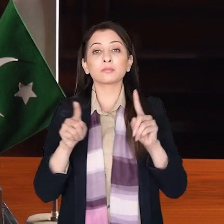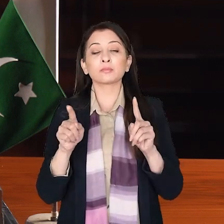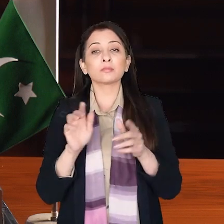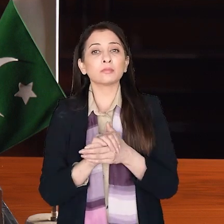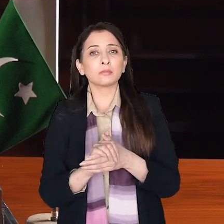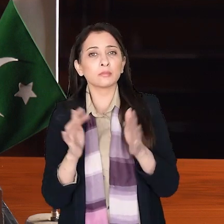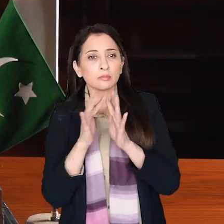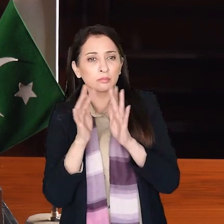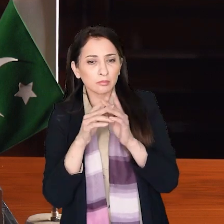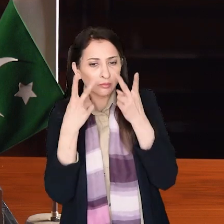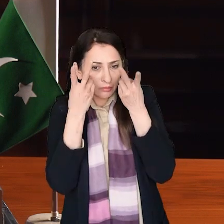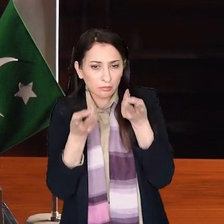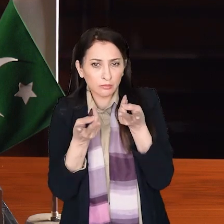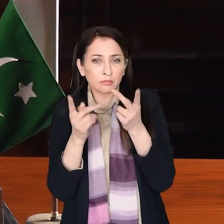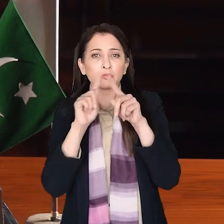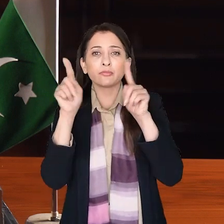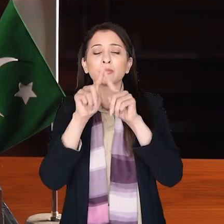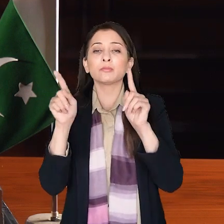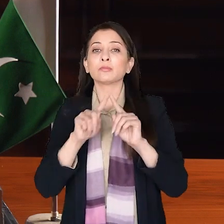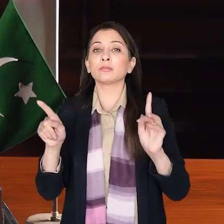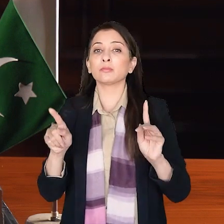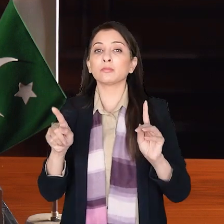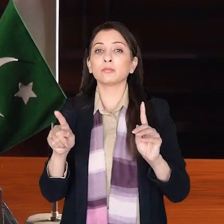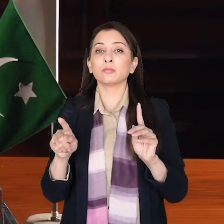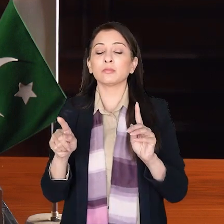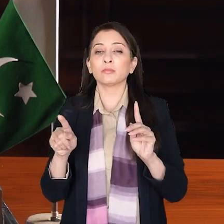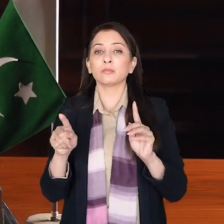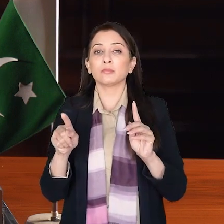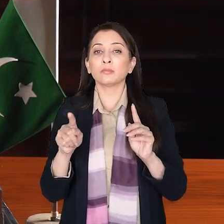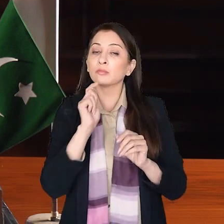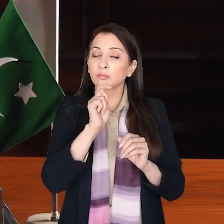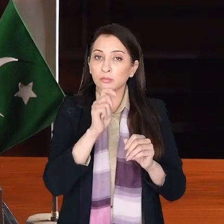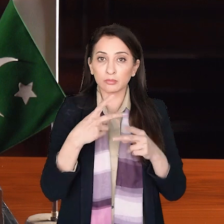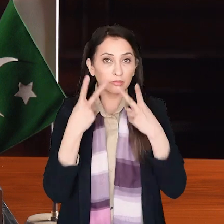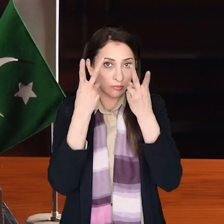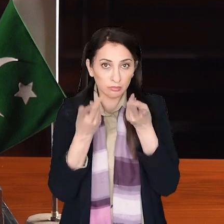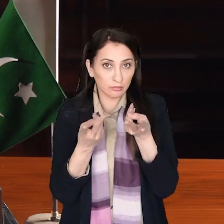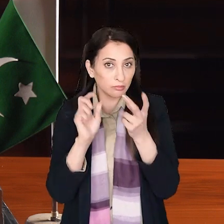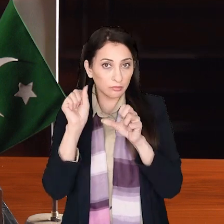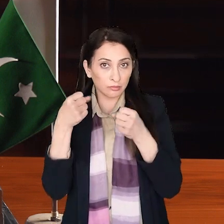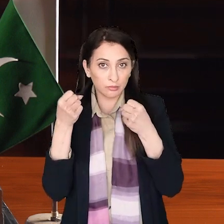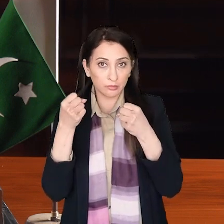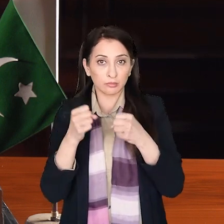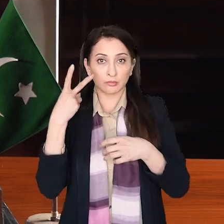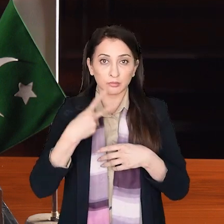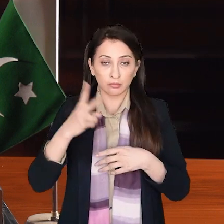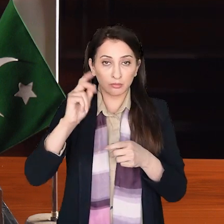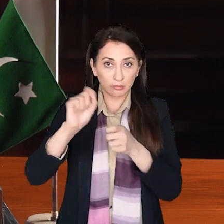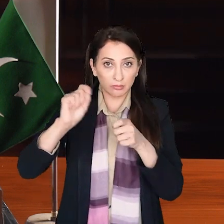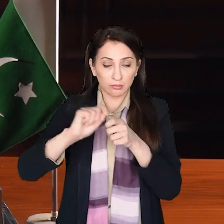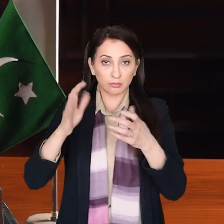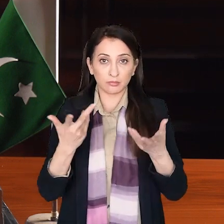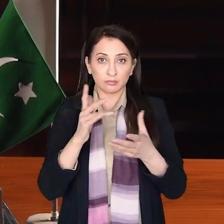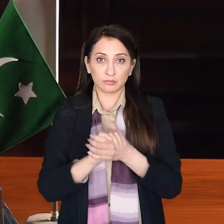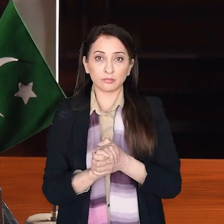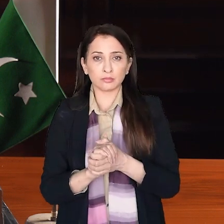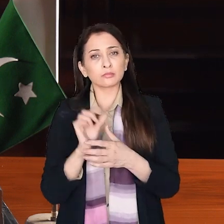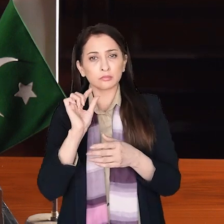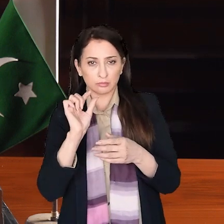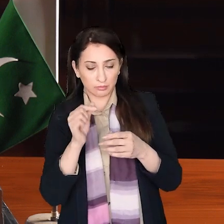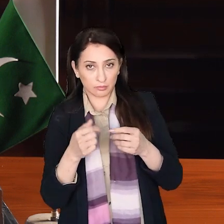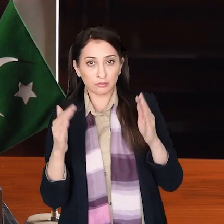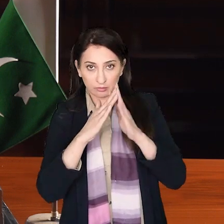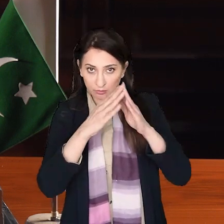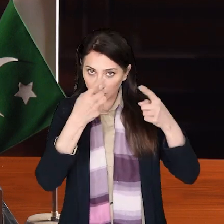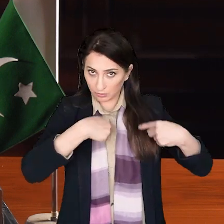do go online, you'll find a diverse range of different fields in which you can also accomplish sustainable manufacturing, whether that's a small unit